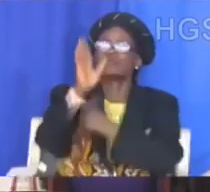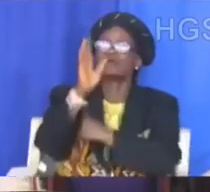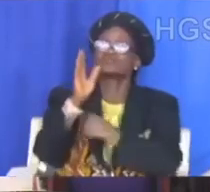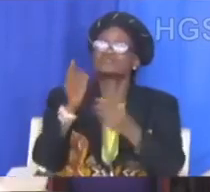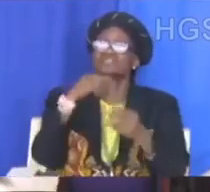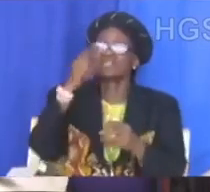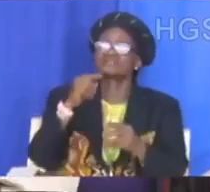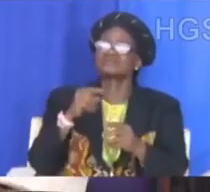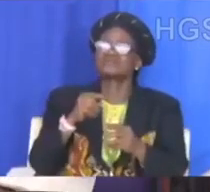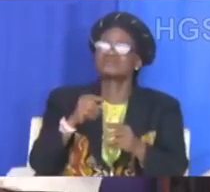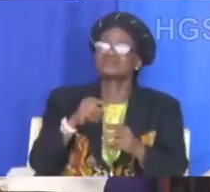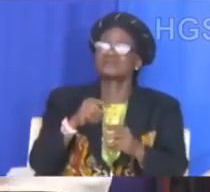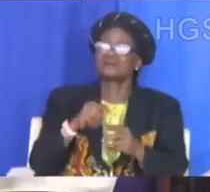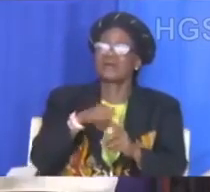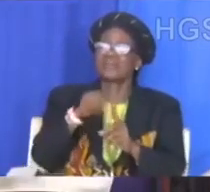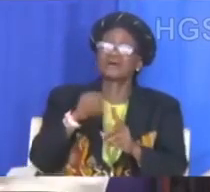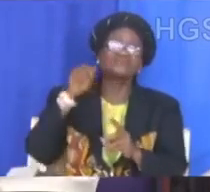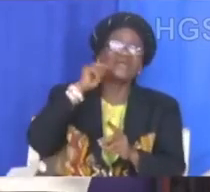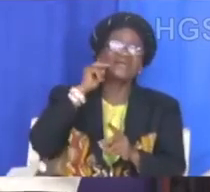The earth,